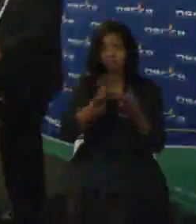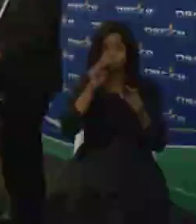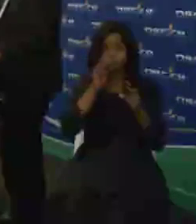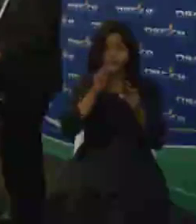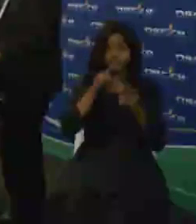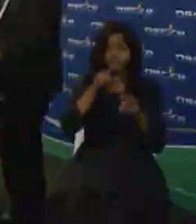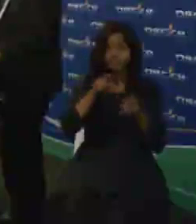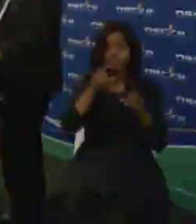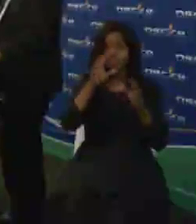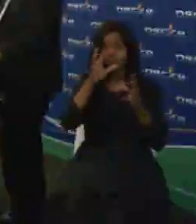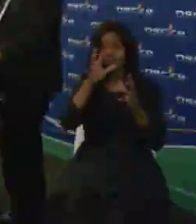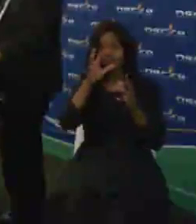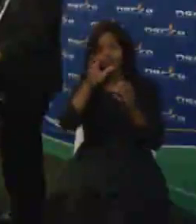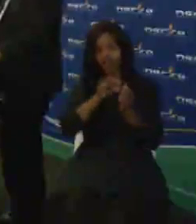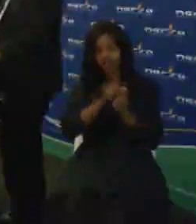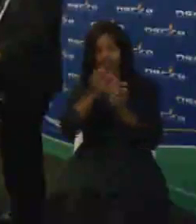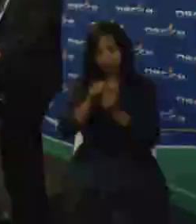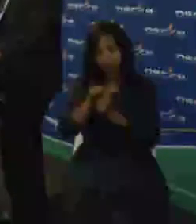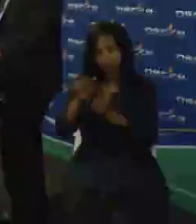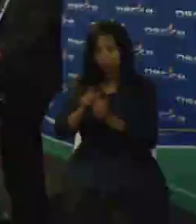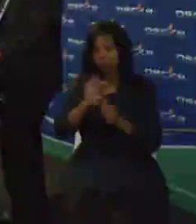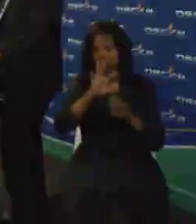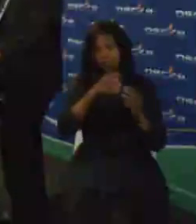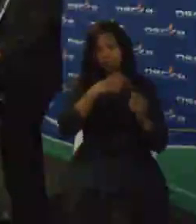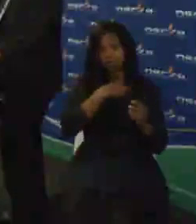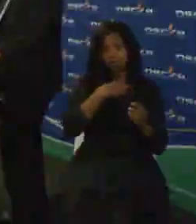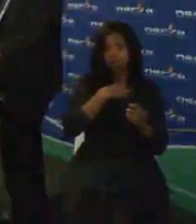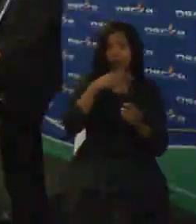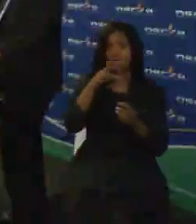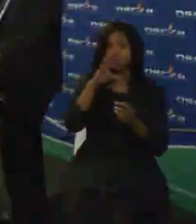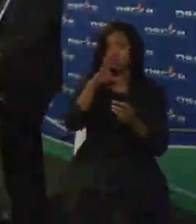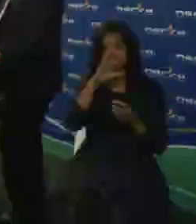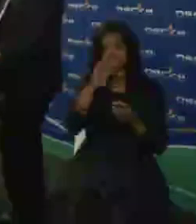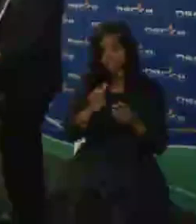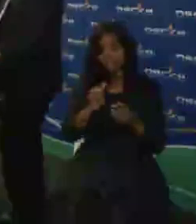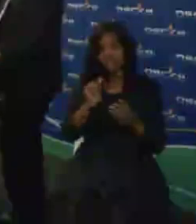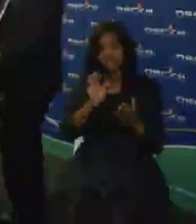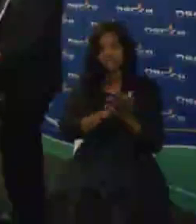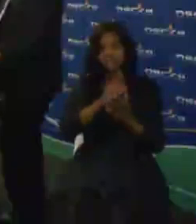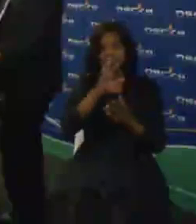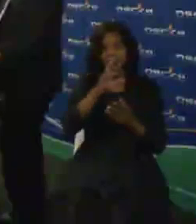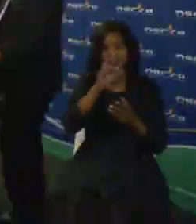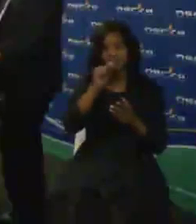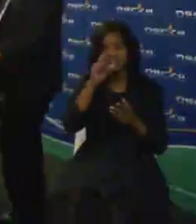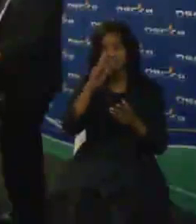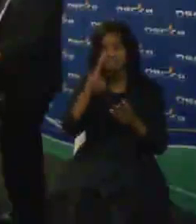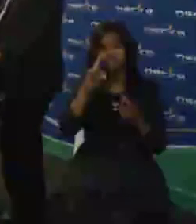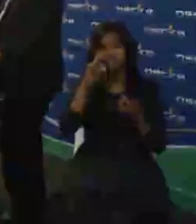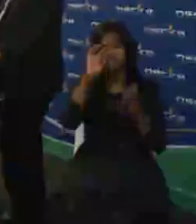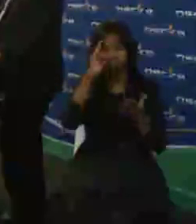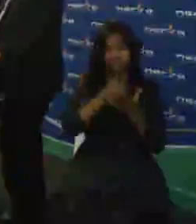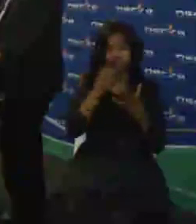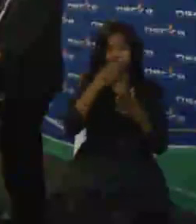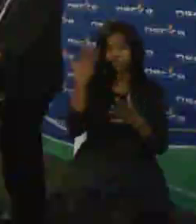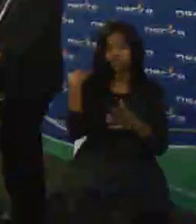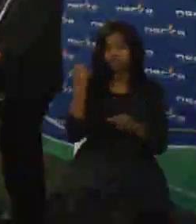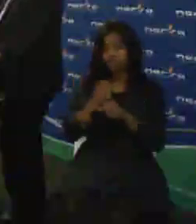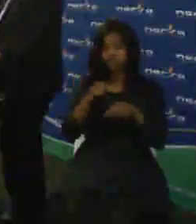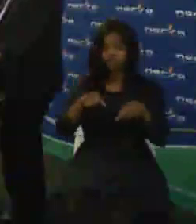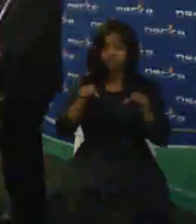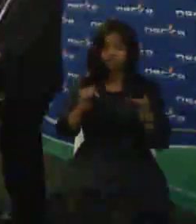the extracts from Nersa's own RCA RFD decisions of last year,